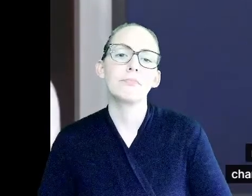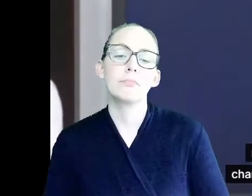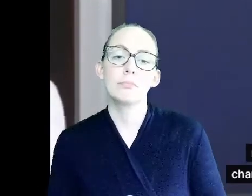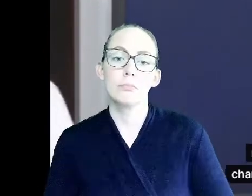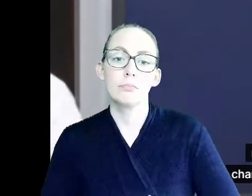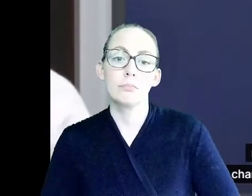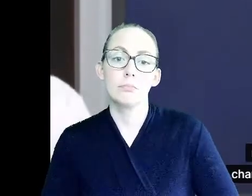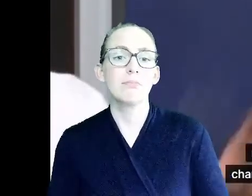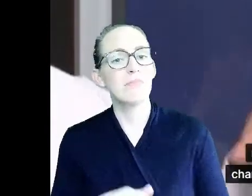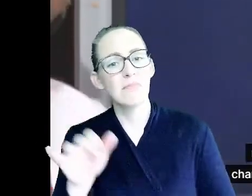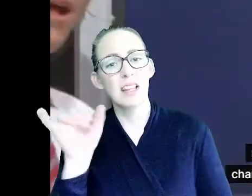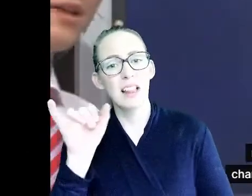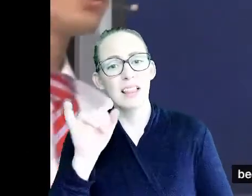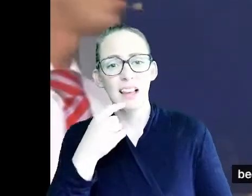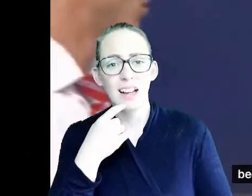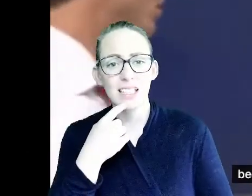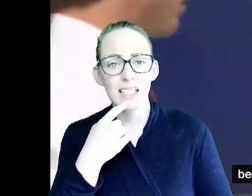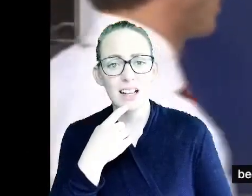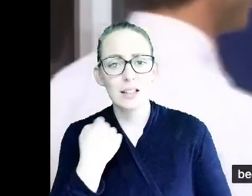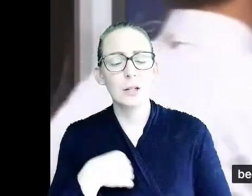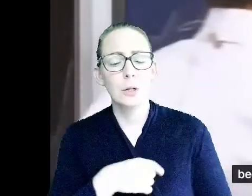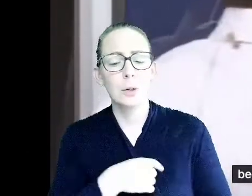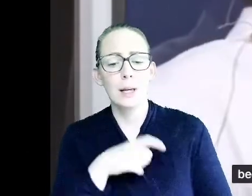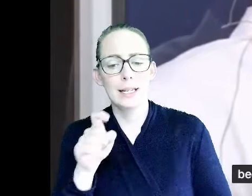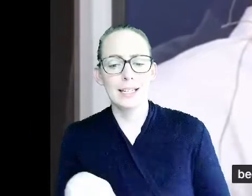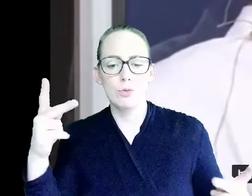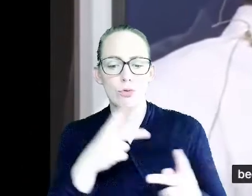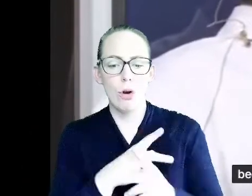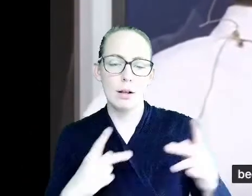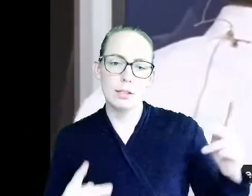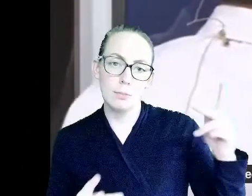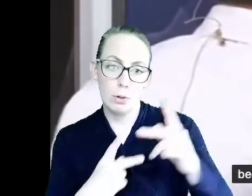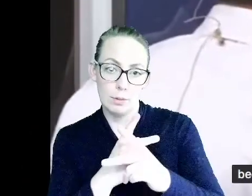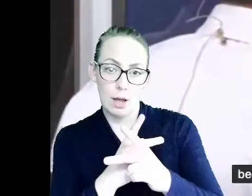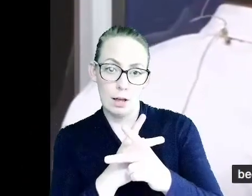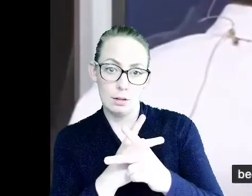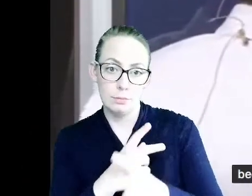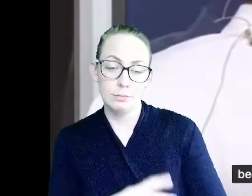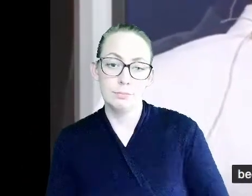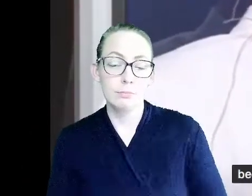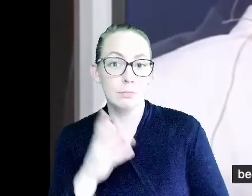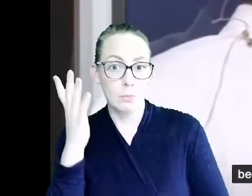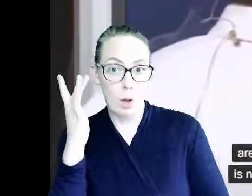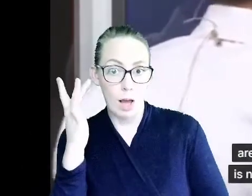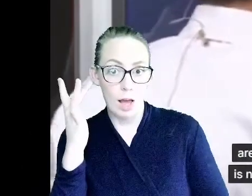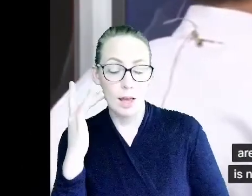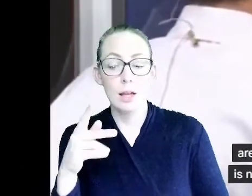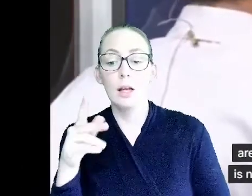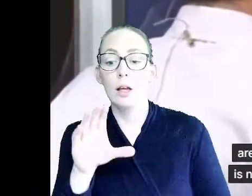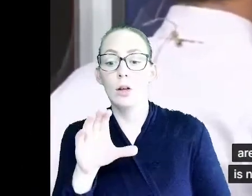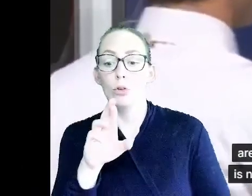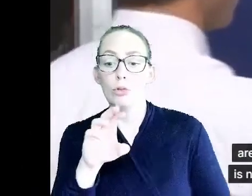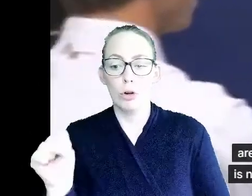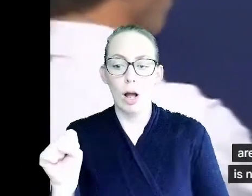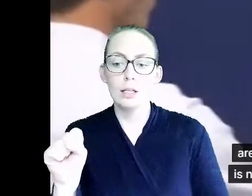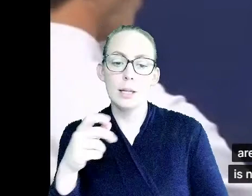Now, like I said, we need to cross-multiply because cross products in proportions are